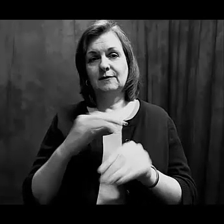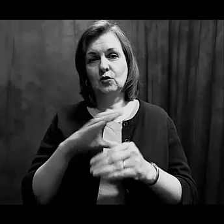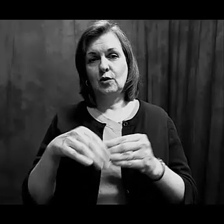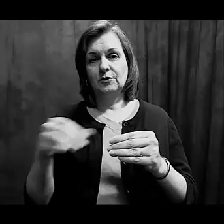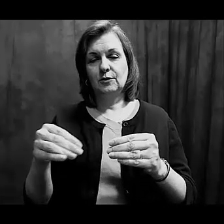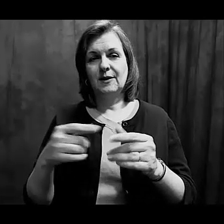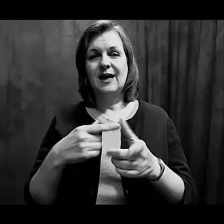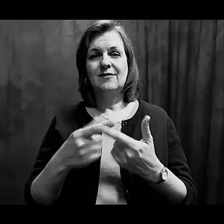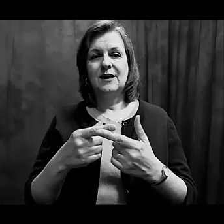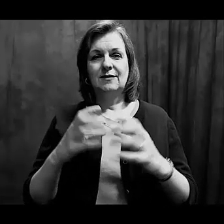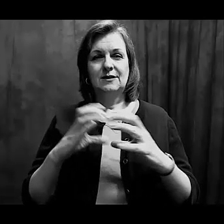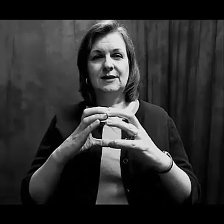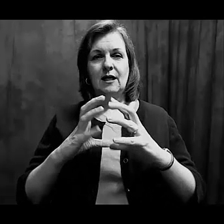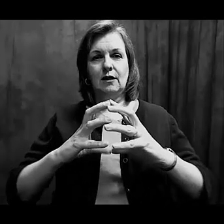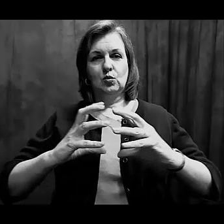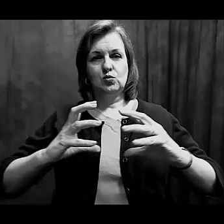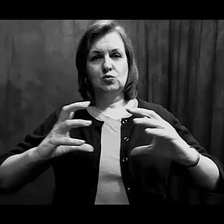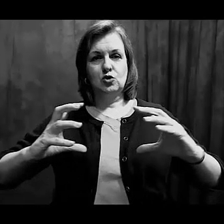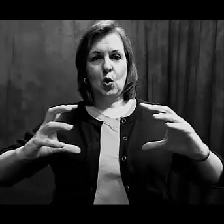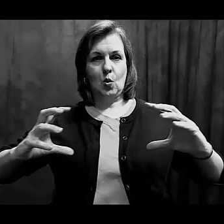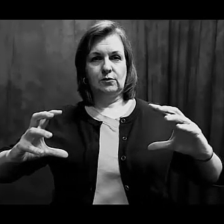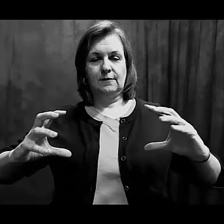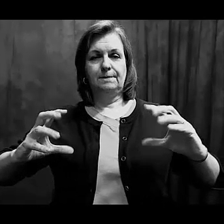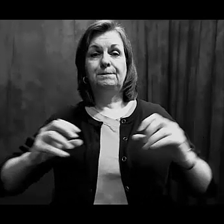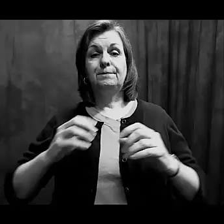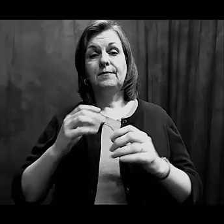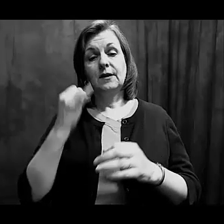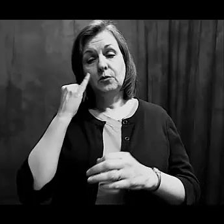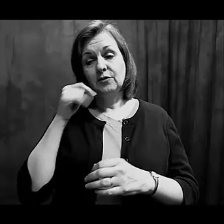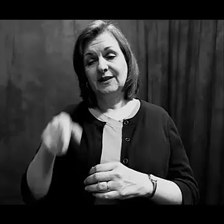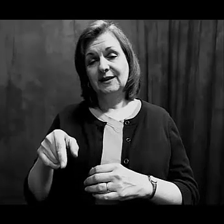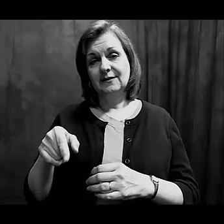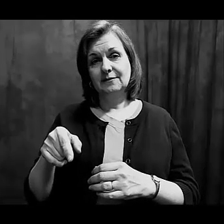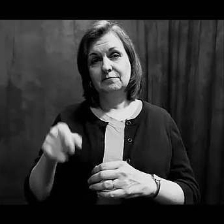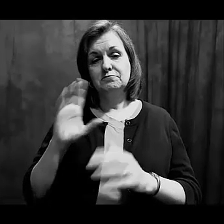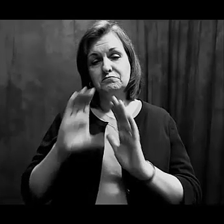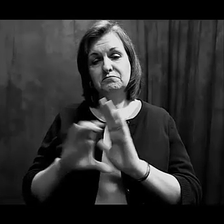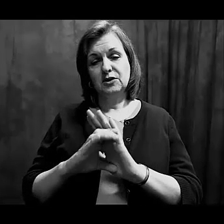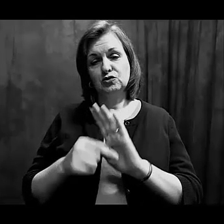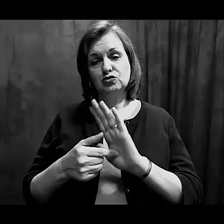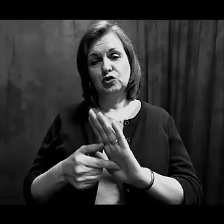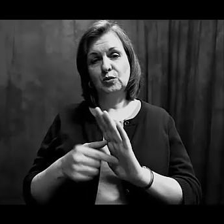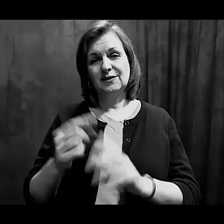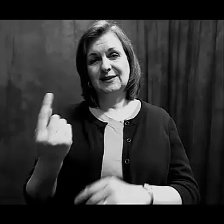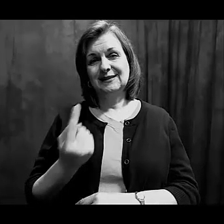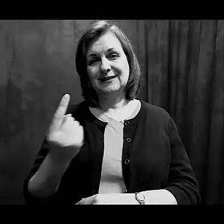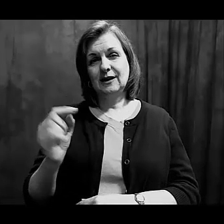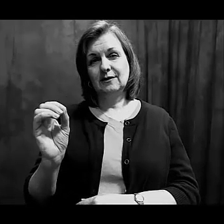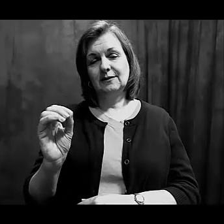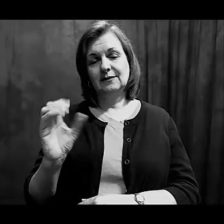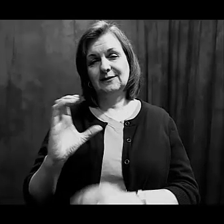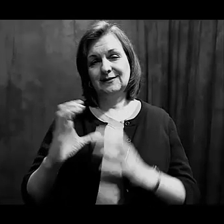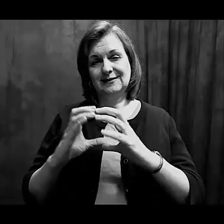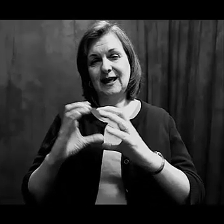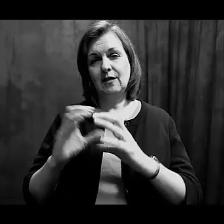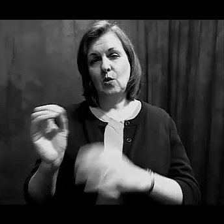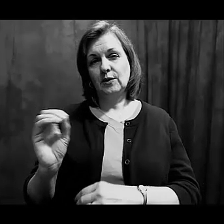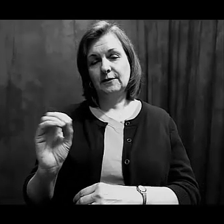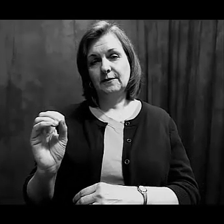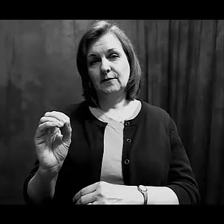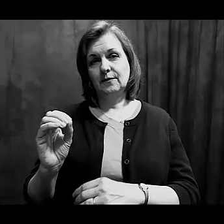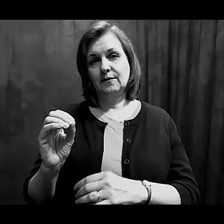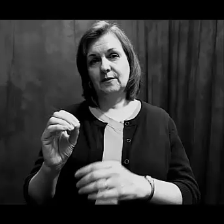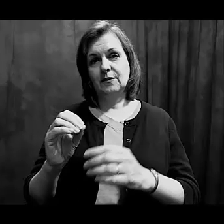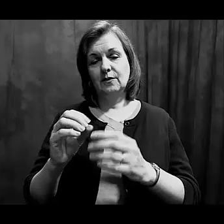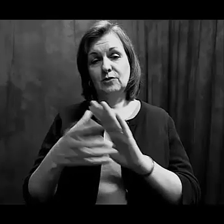chromosome, and the cell will simply get longer. So if this is our single-celled organism at the bottom, the